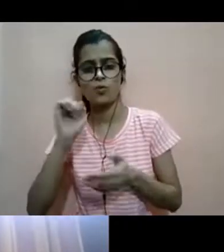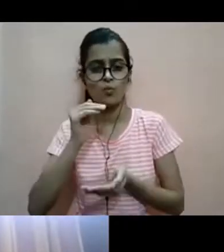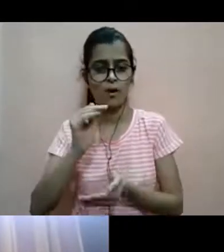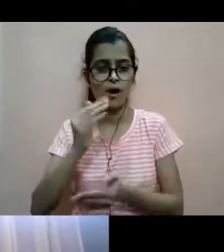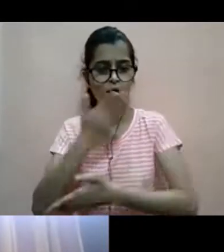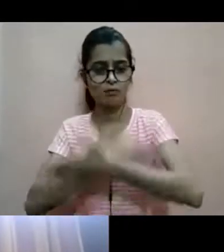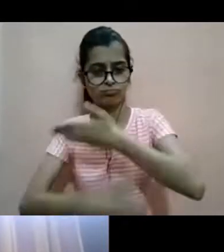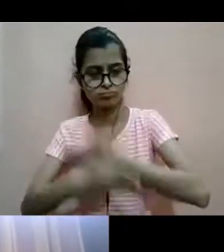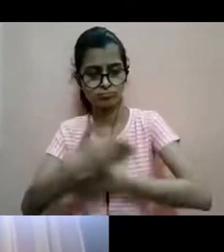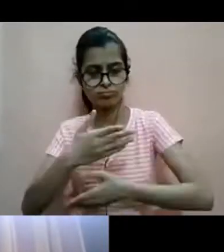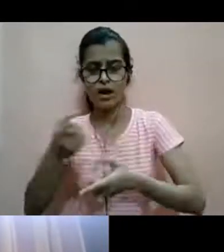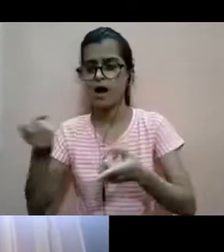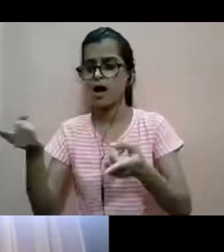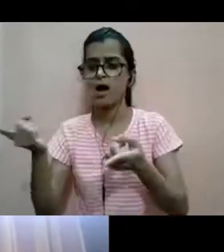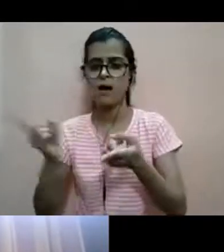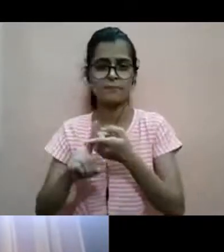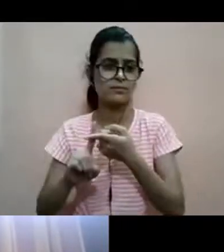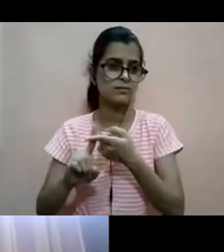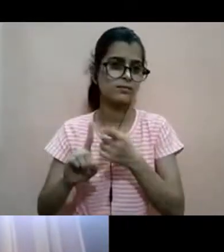It's